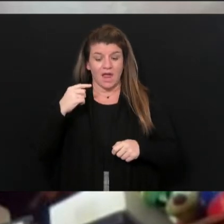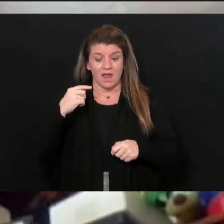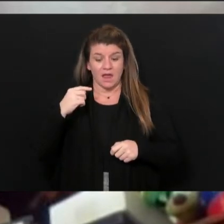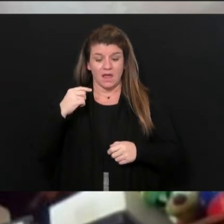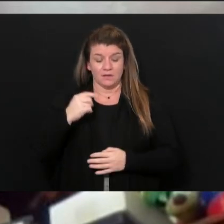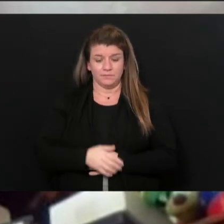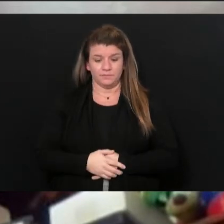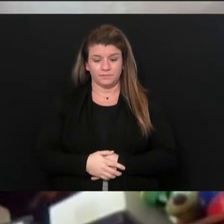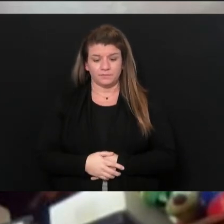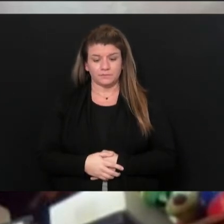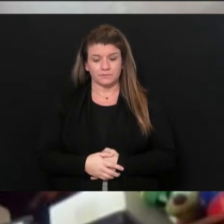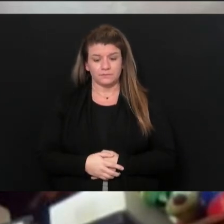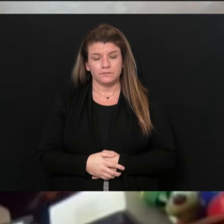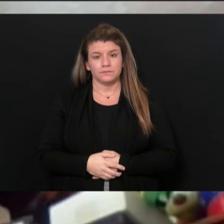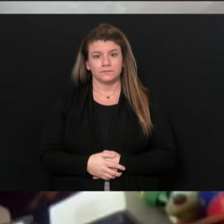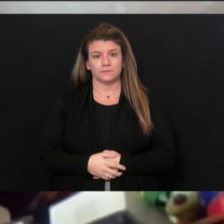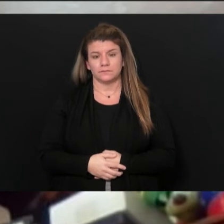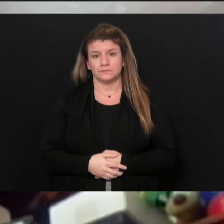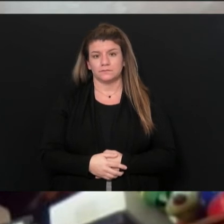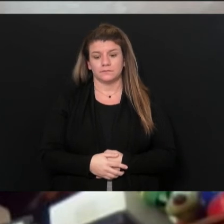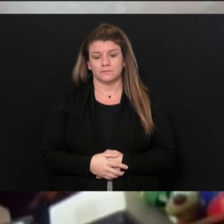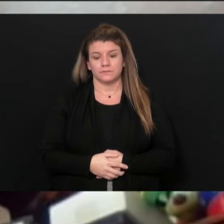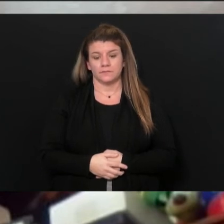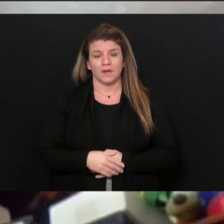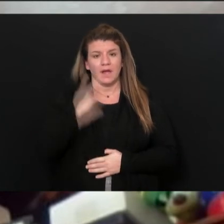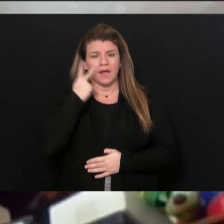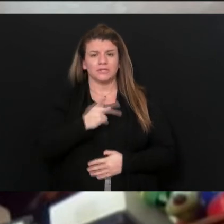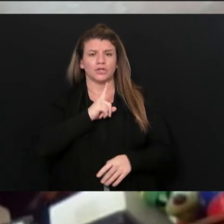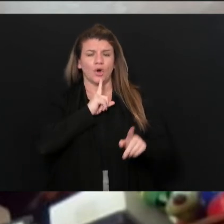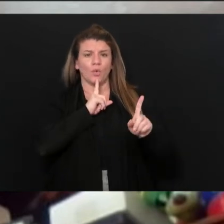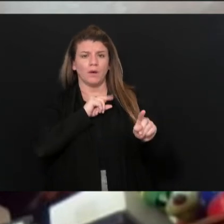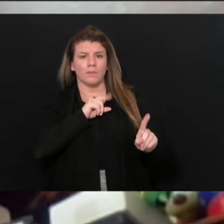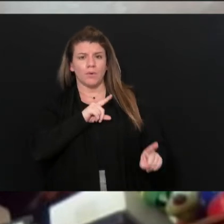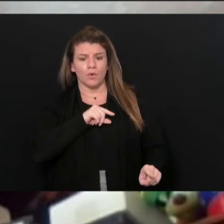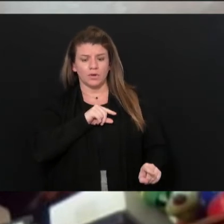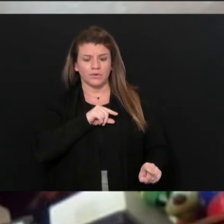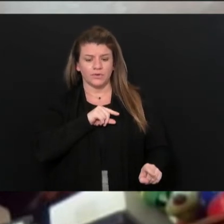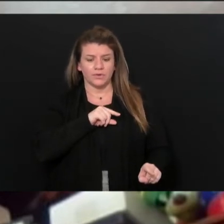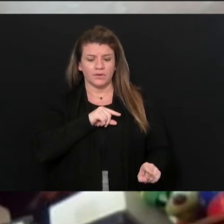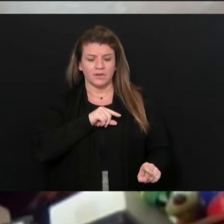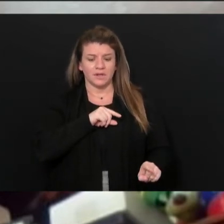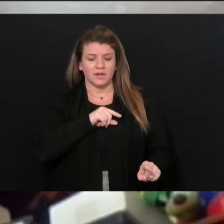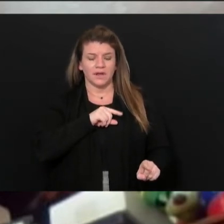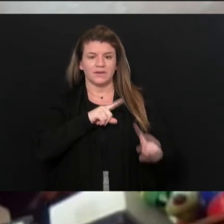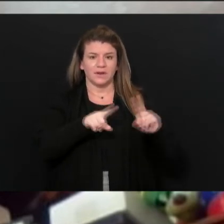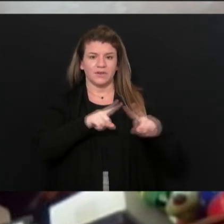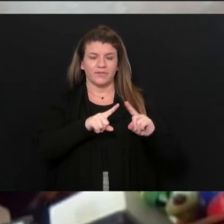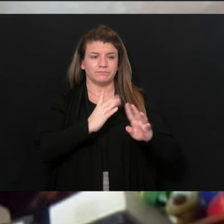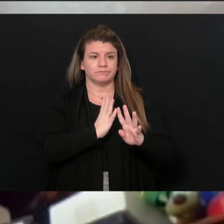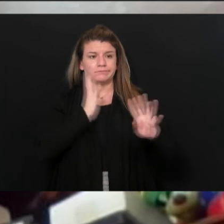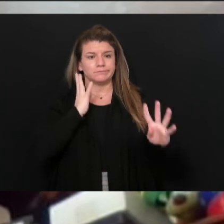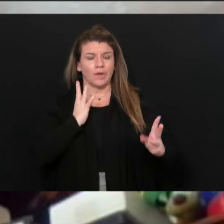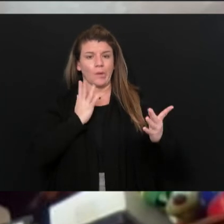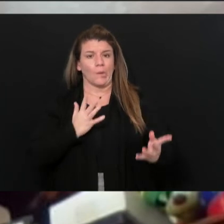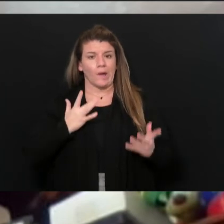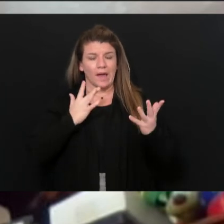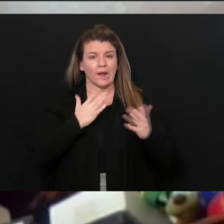anecdotal. There was a couple reports of long lines at sites, people waiting more than an